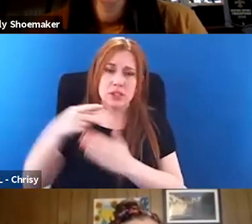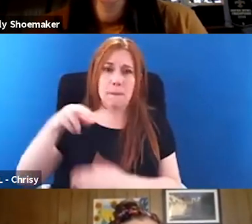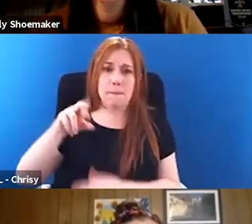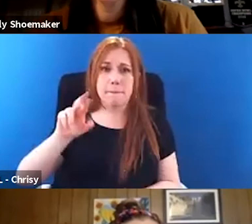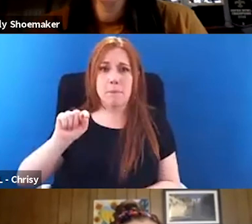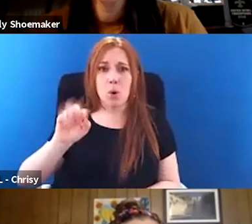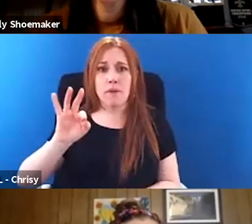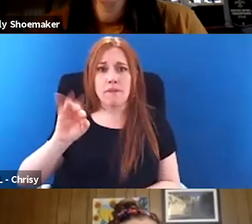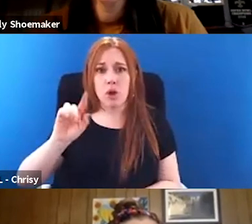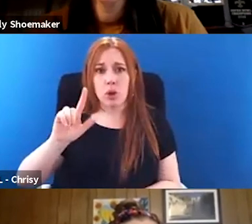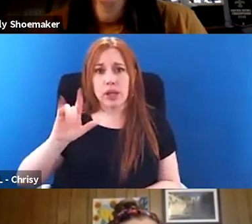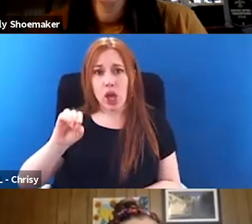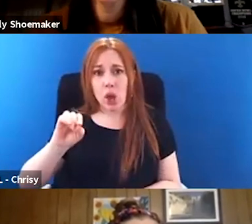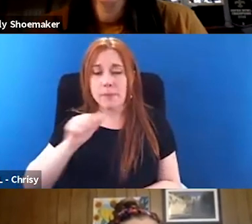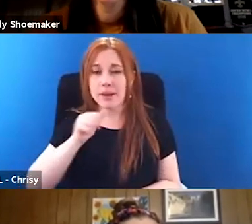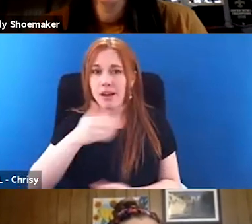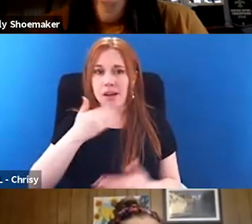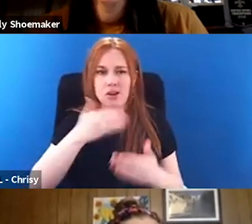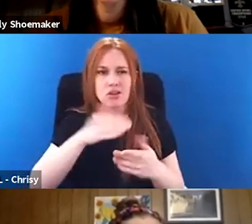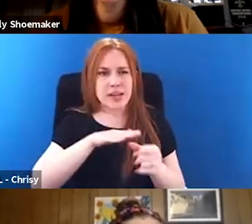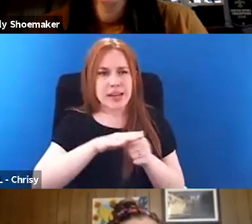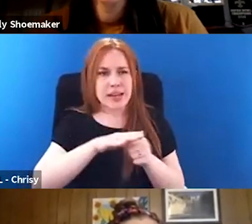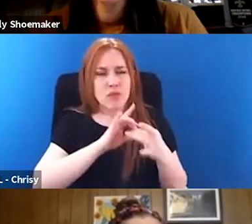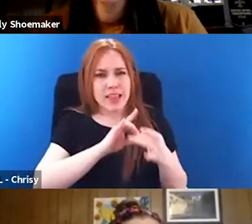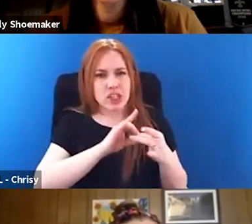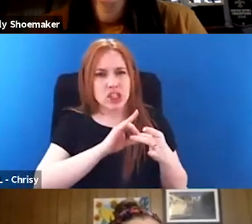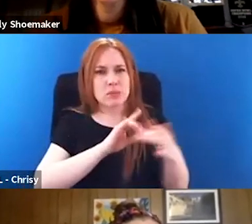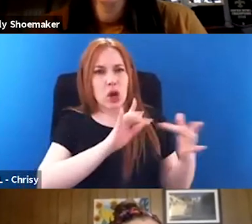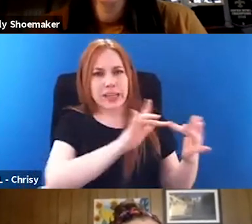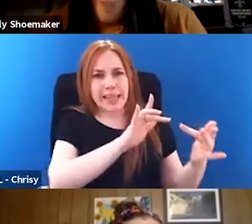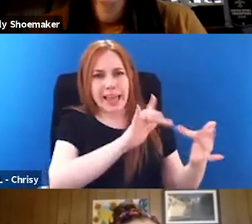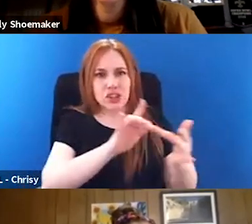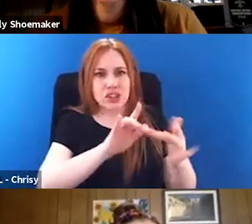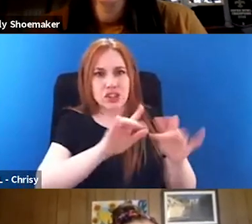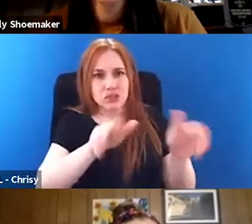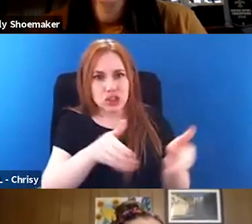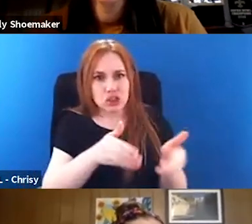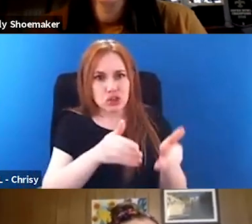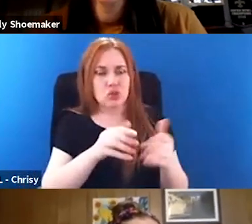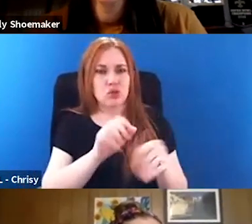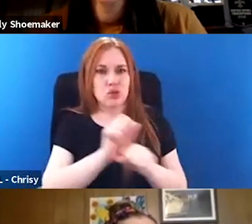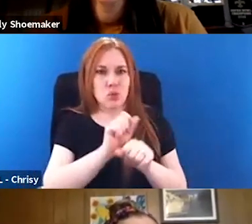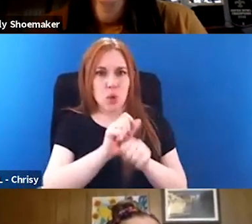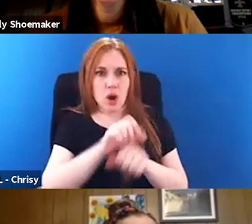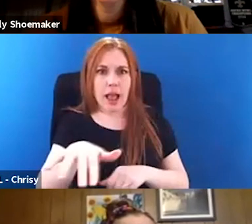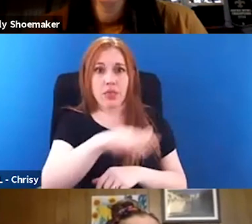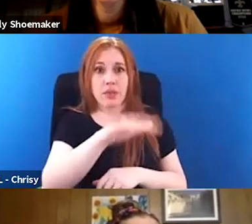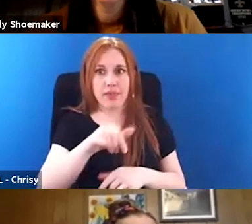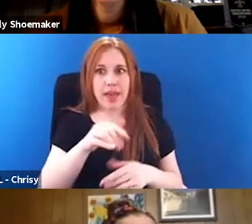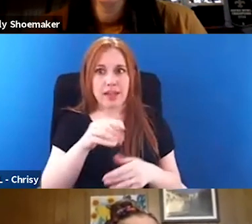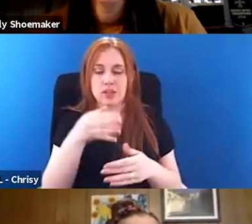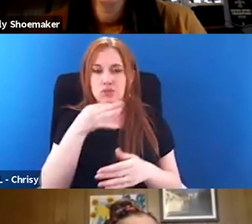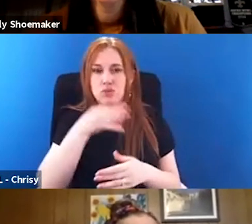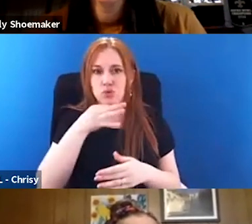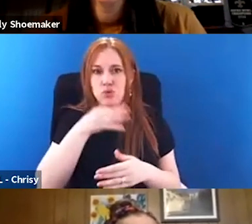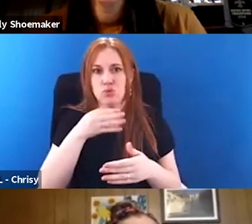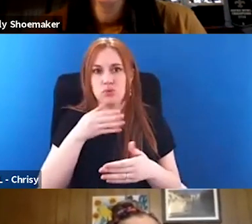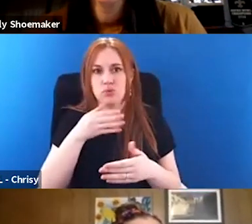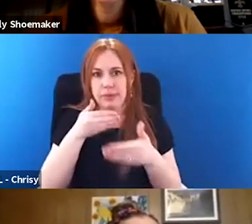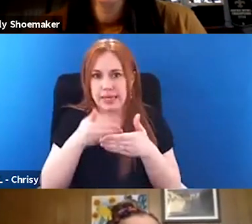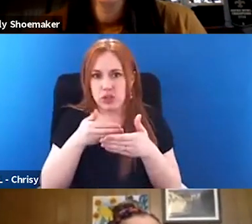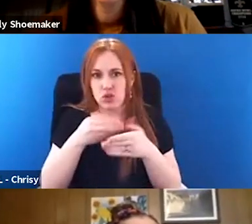and connections to be able to then introduce their capability to work that is out there. So that is a near-term thing. I think